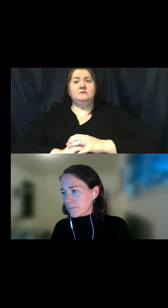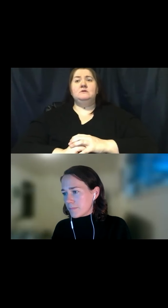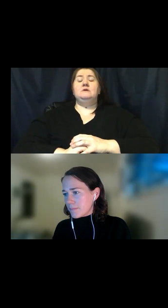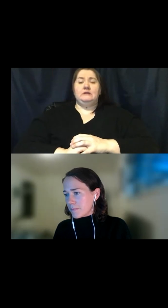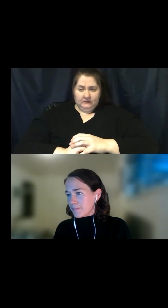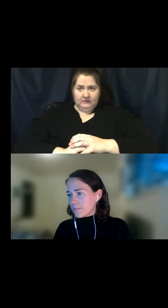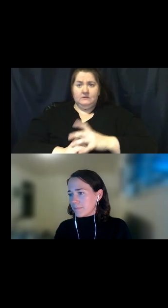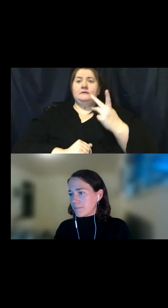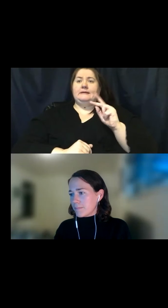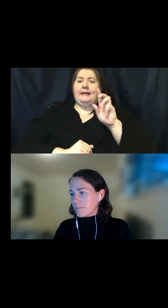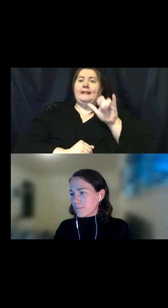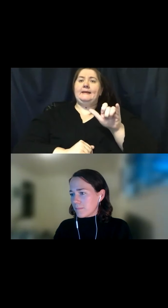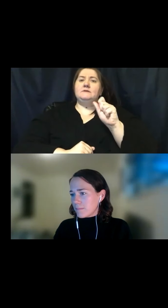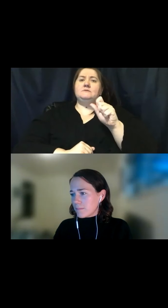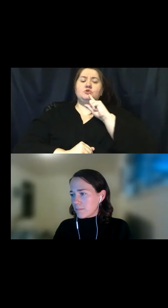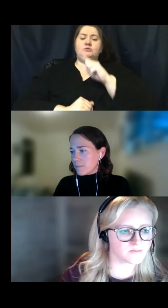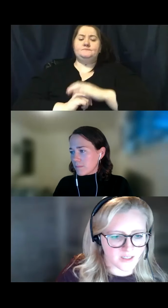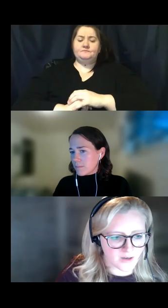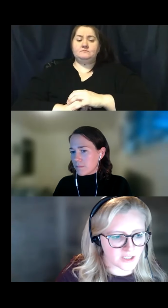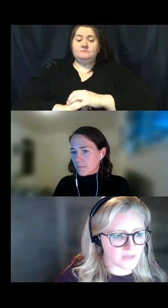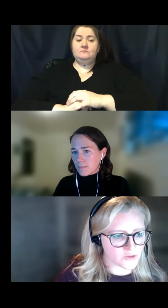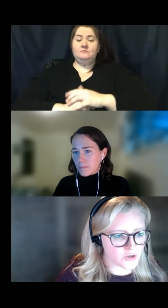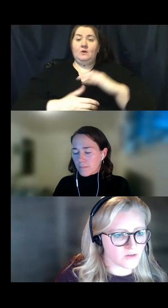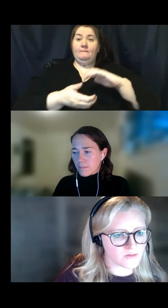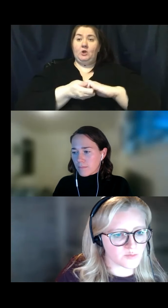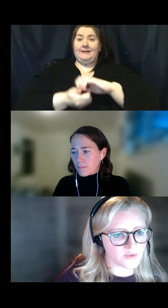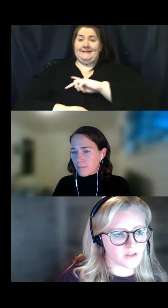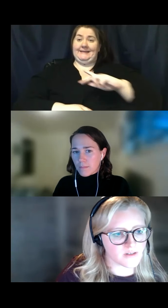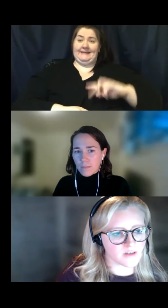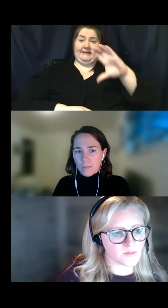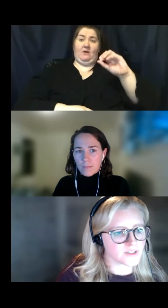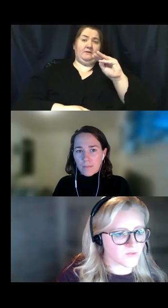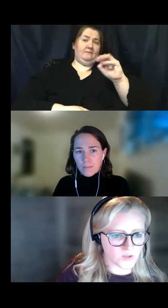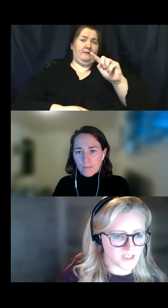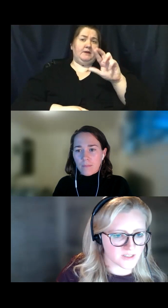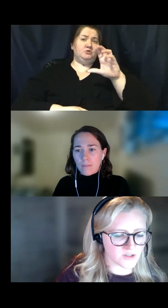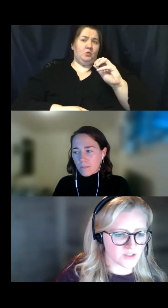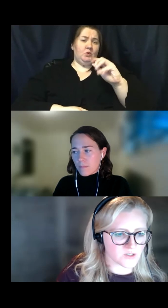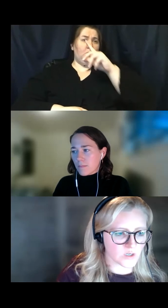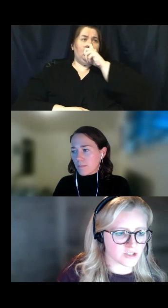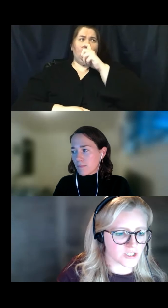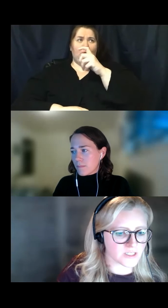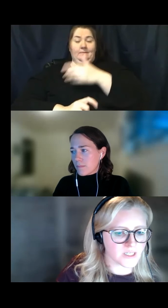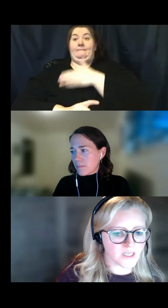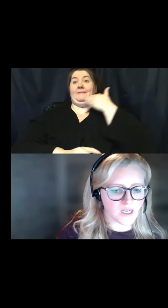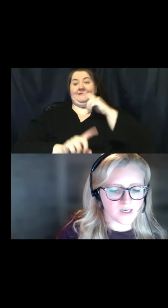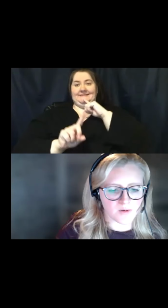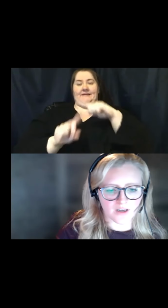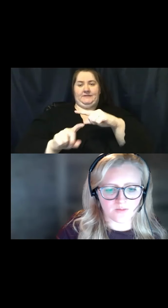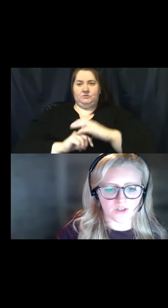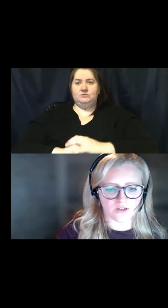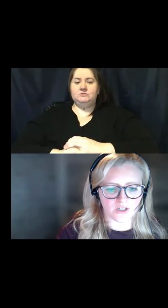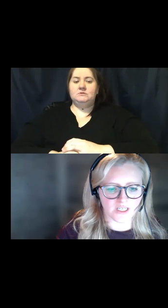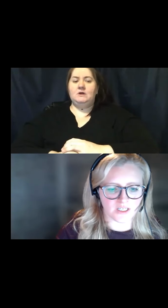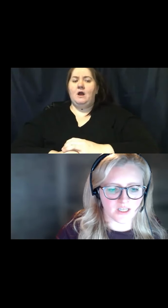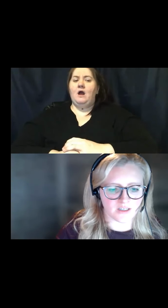Sure. So our partners at King County Metro would be the best folks to answer this question.